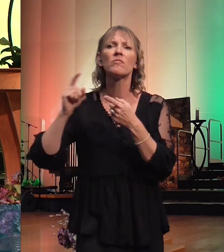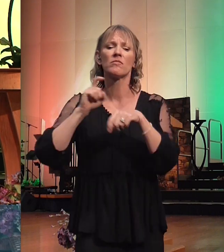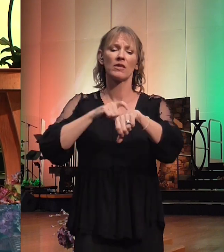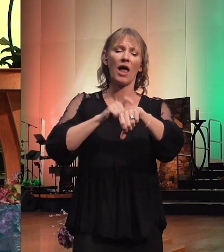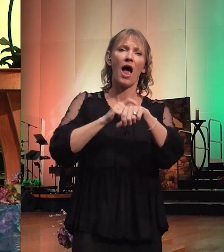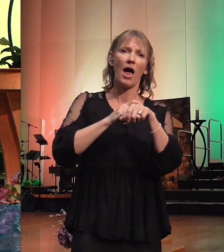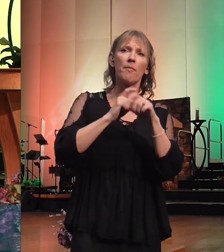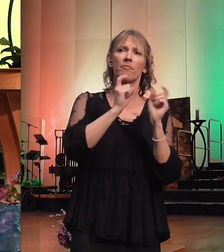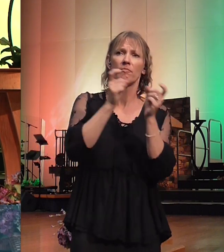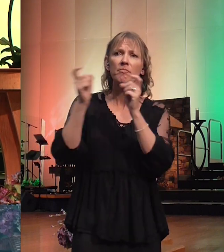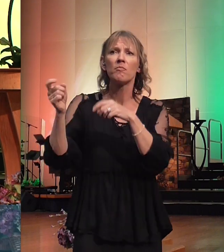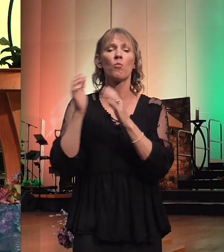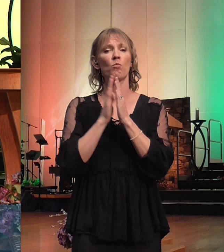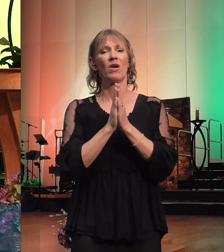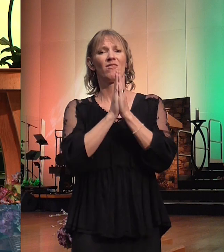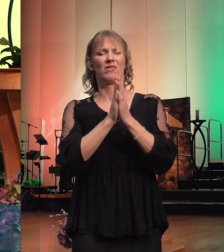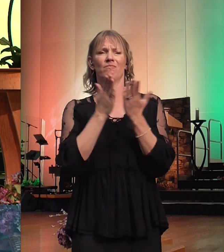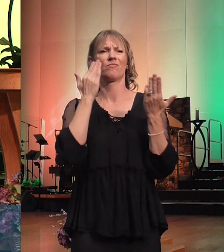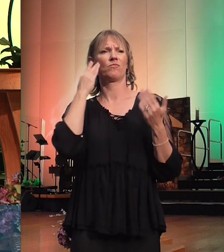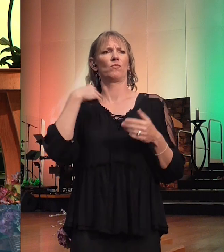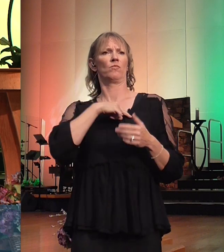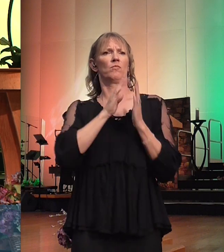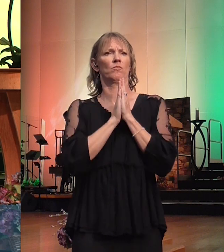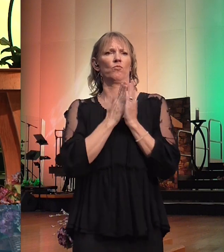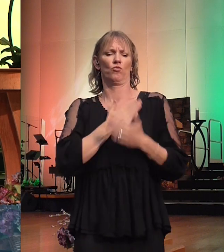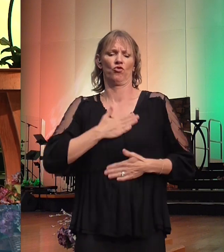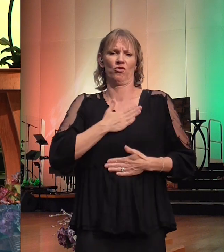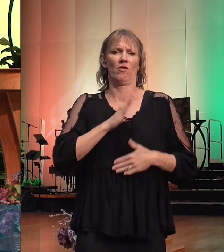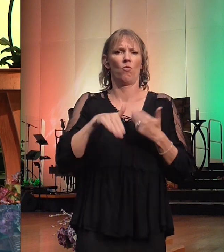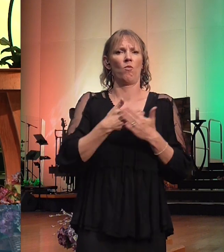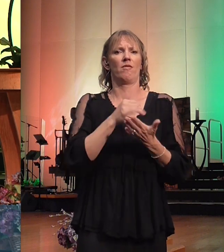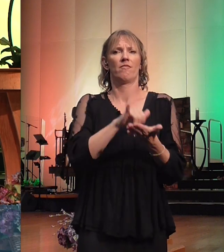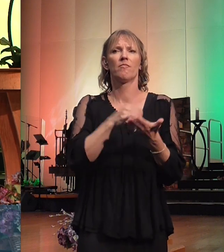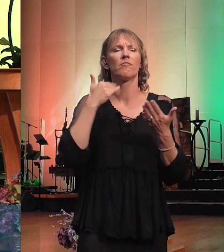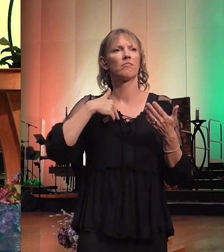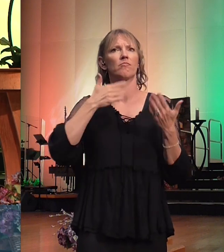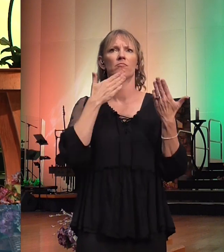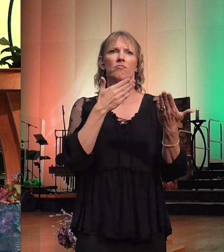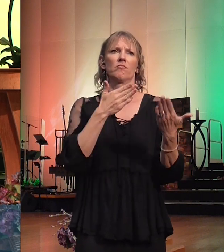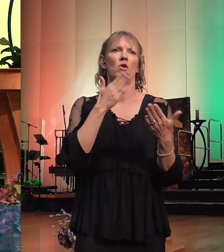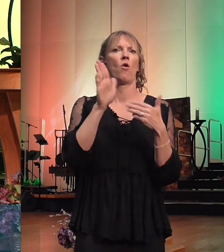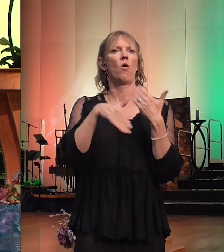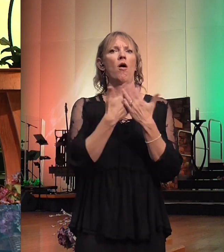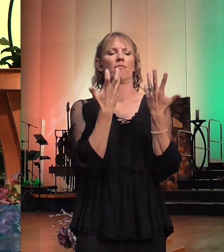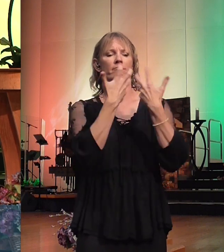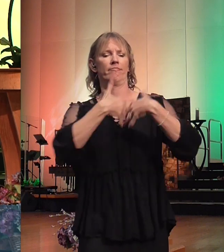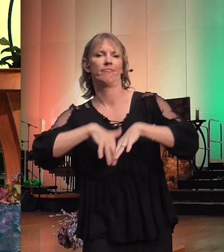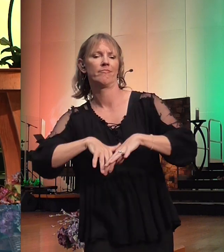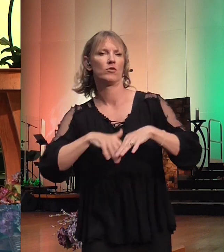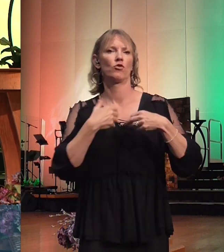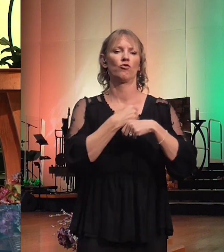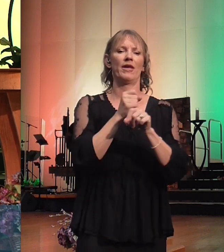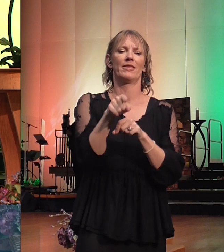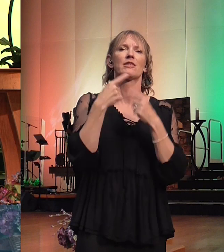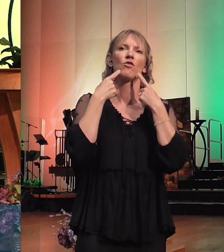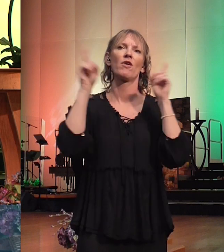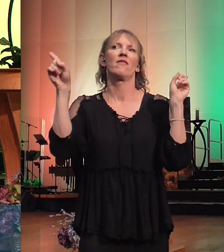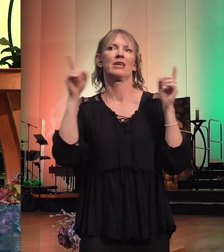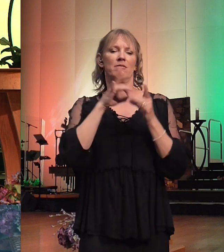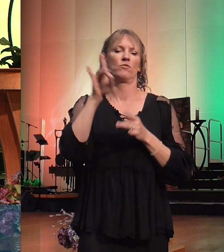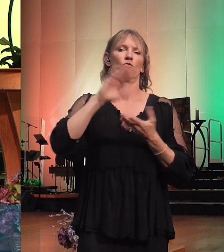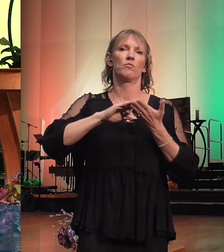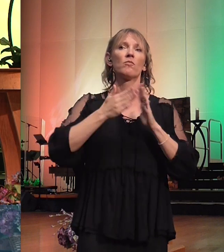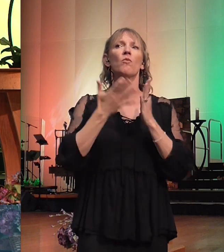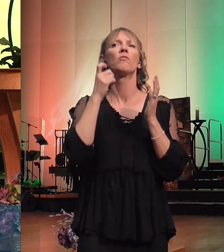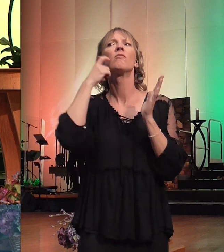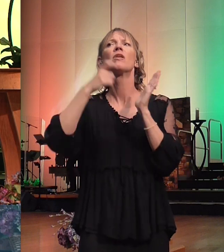just prayerfulness, just know that it's so appreciated, and I'm so grateful that it all comes together to create a thriving spiritual community. I want to recognize all